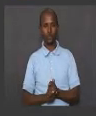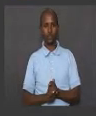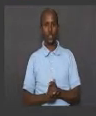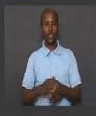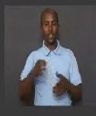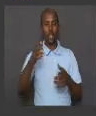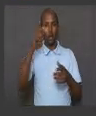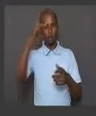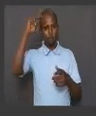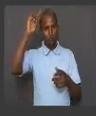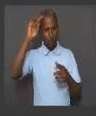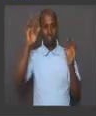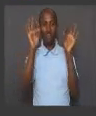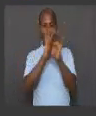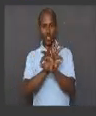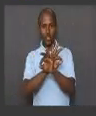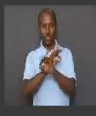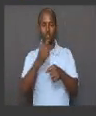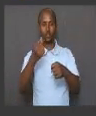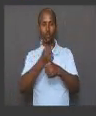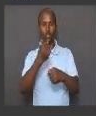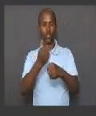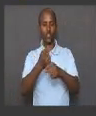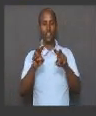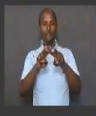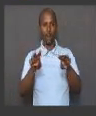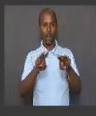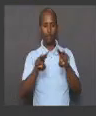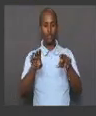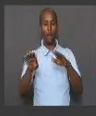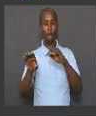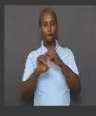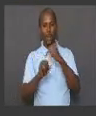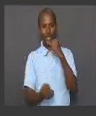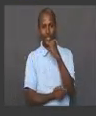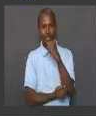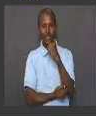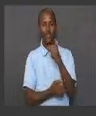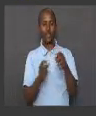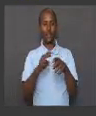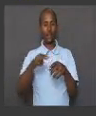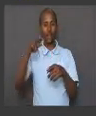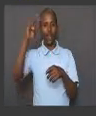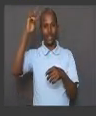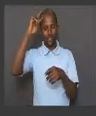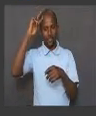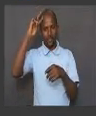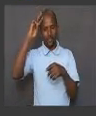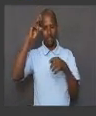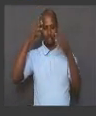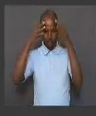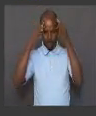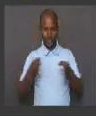A power function consists of a variable base raised to a